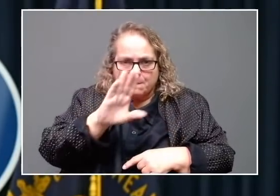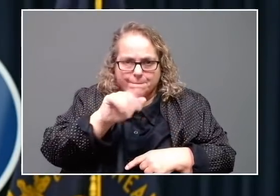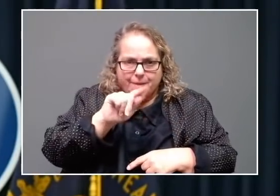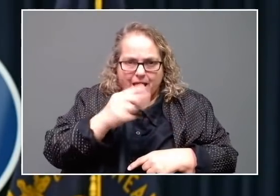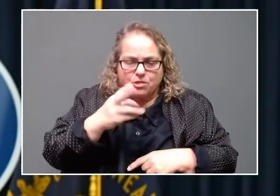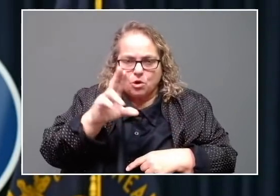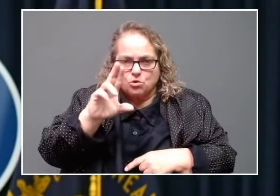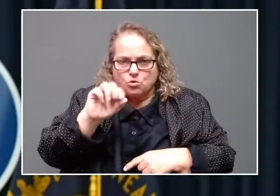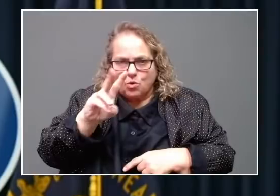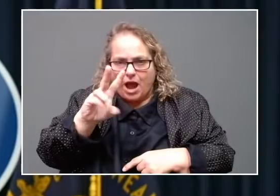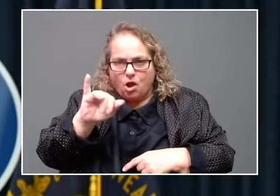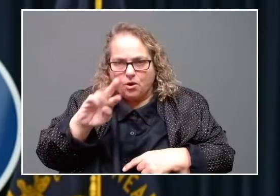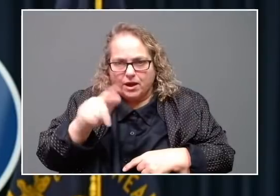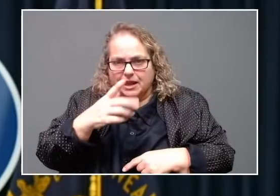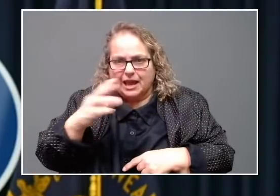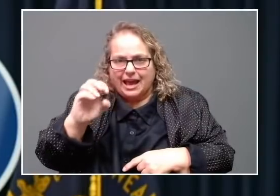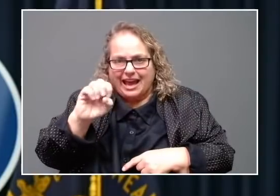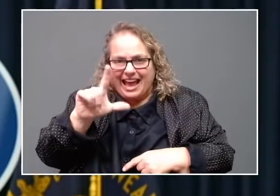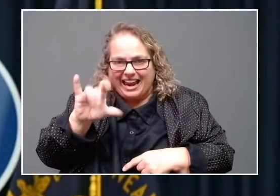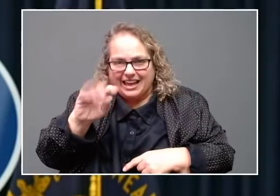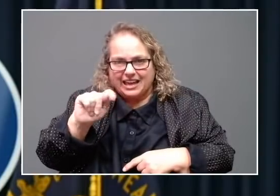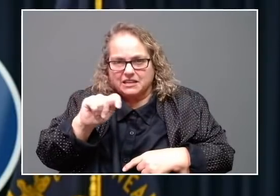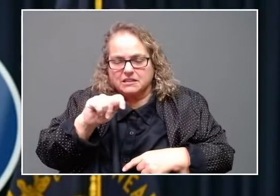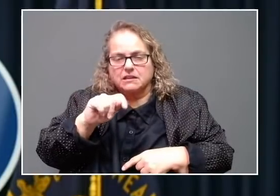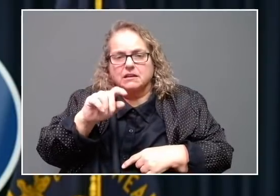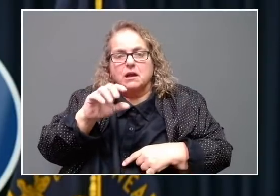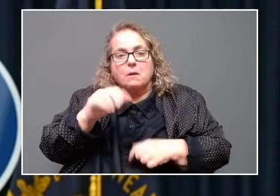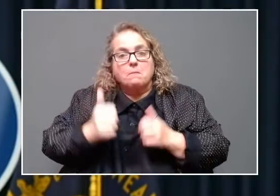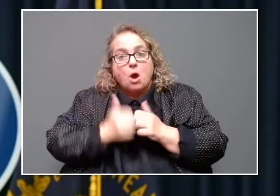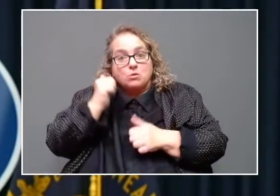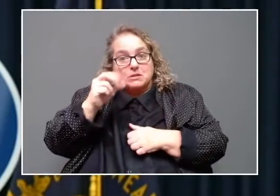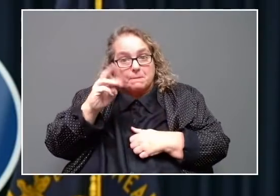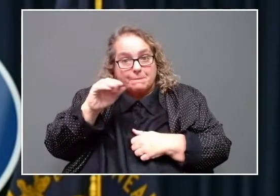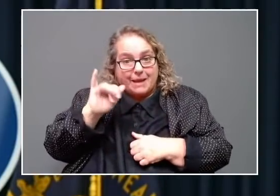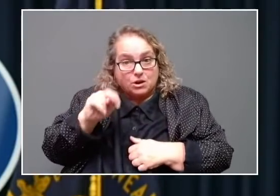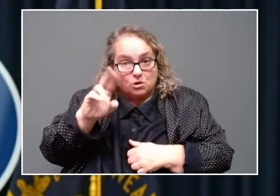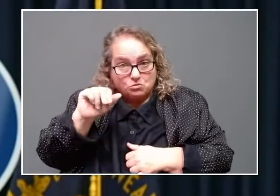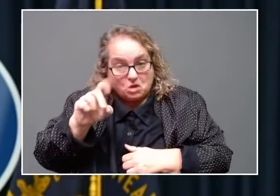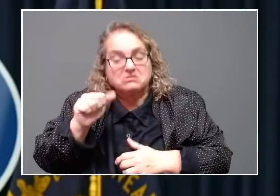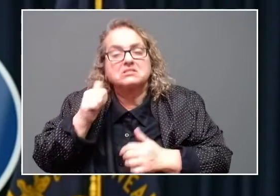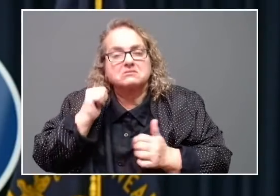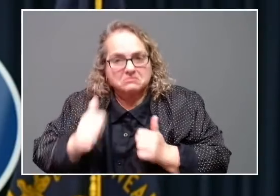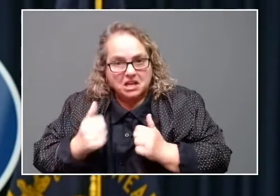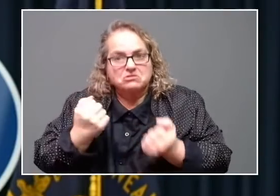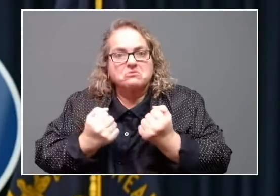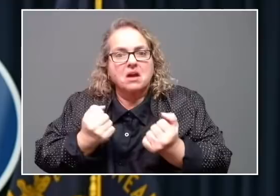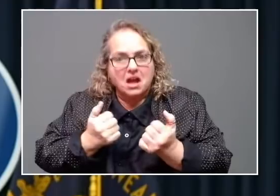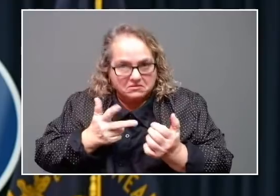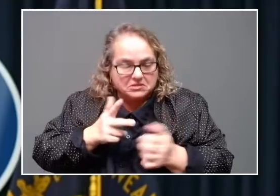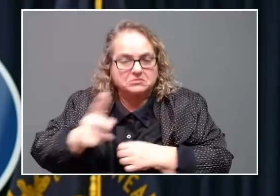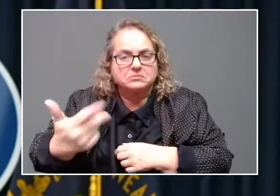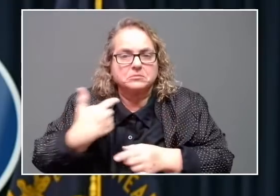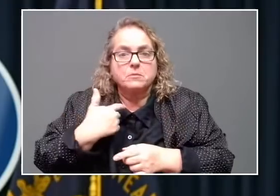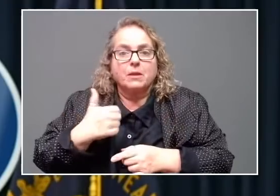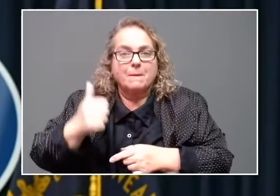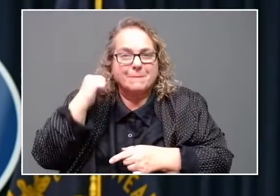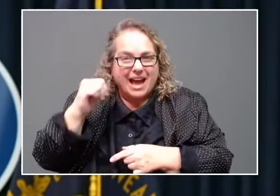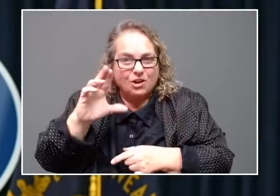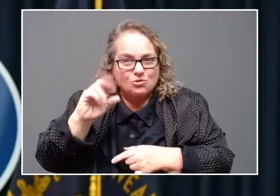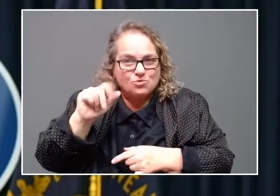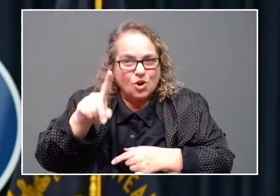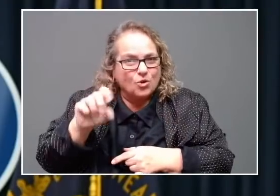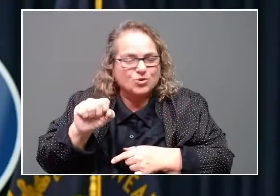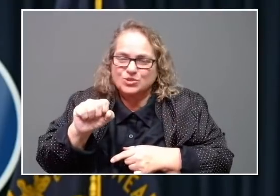counties. Main roads are passables. Back roads and bridges still covered. Pavement temperatures are at the freezing